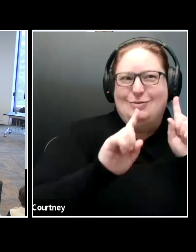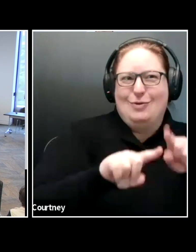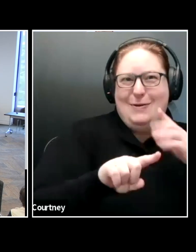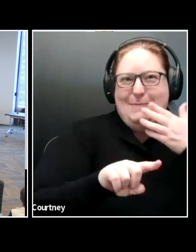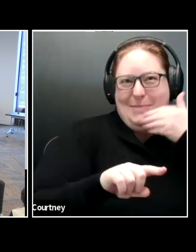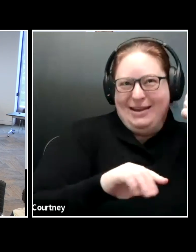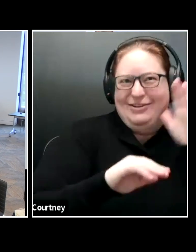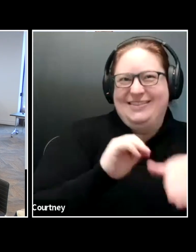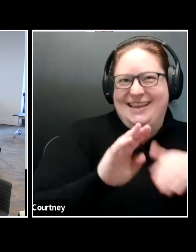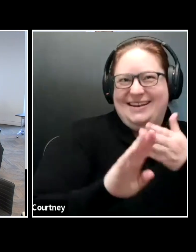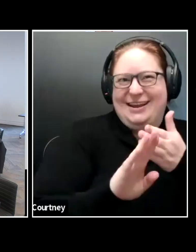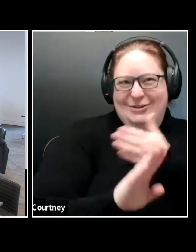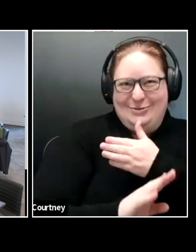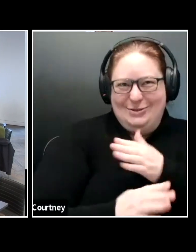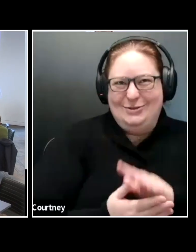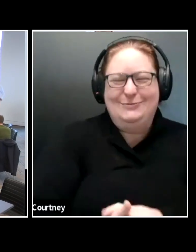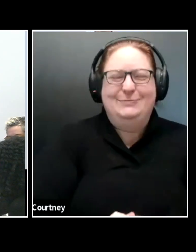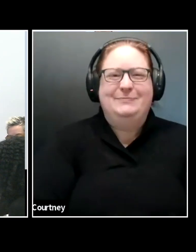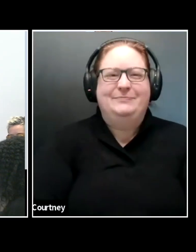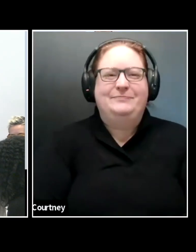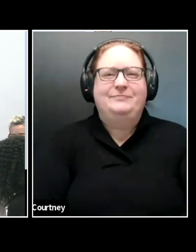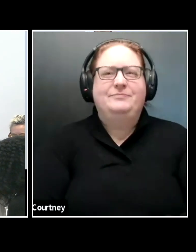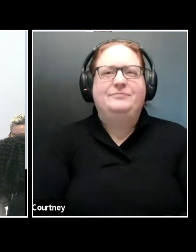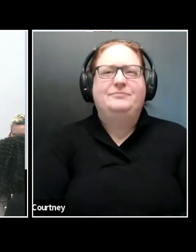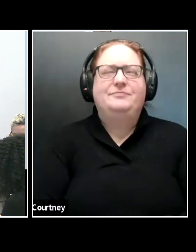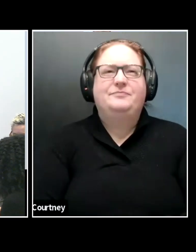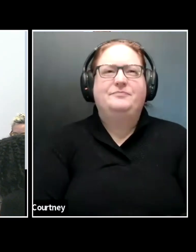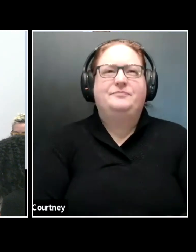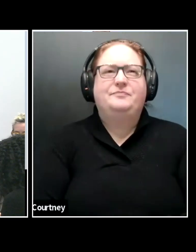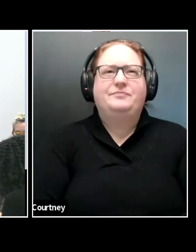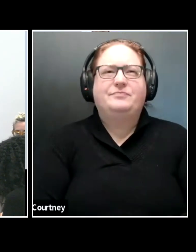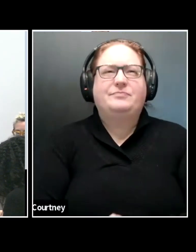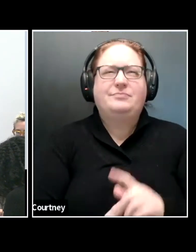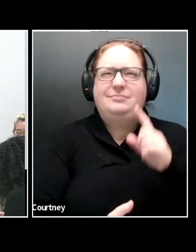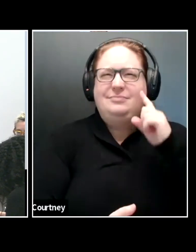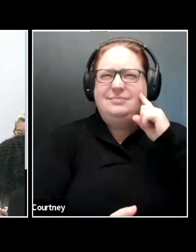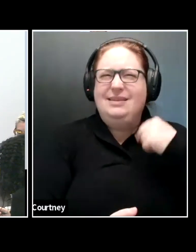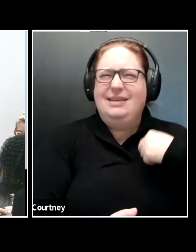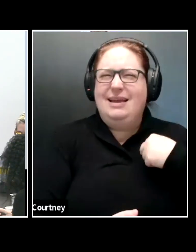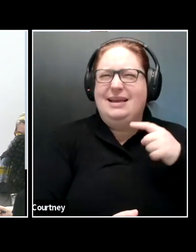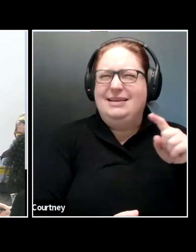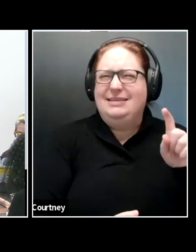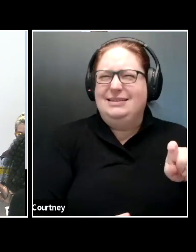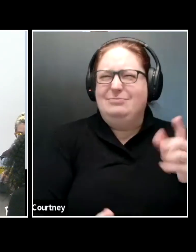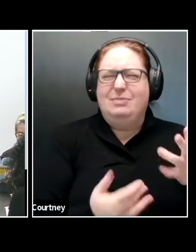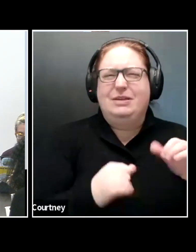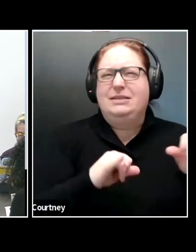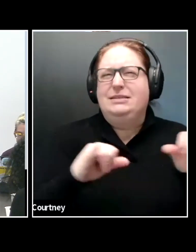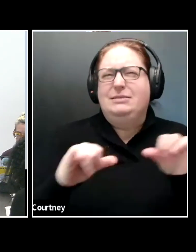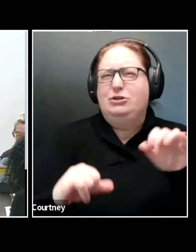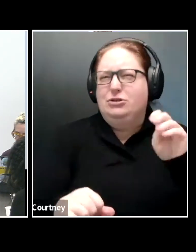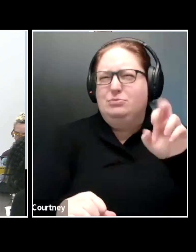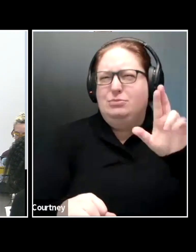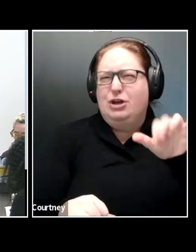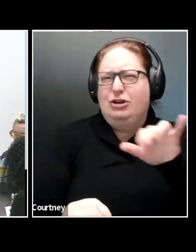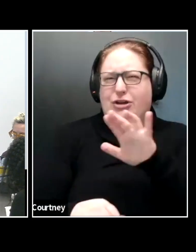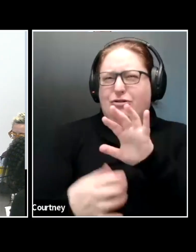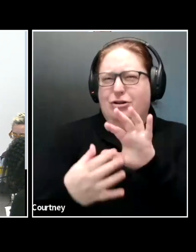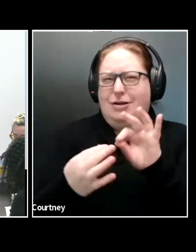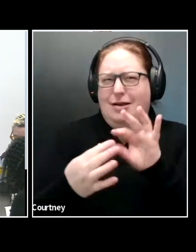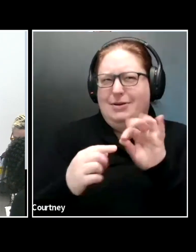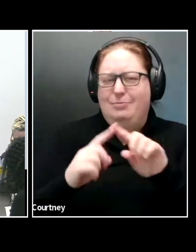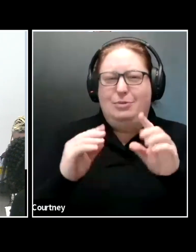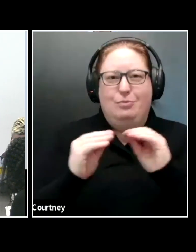to. But I think I need, and maybe this is similar to Mary's comment, but more basic. I